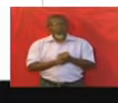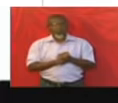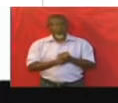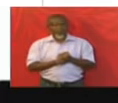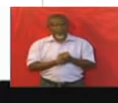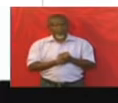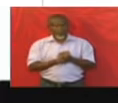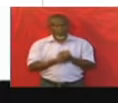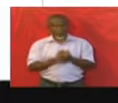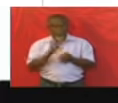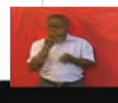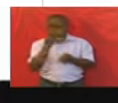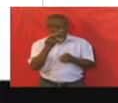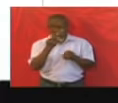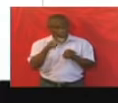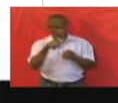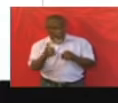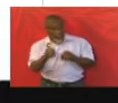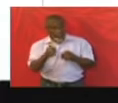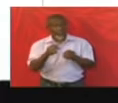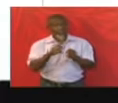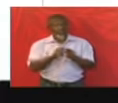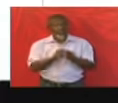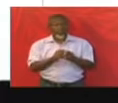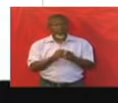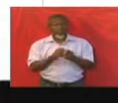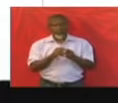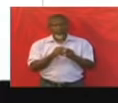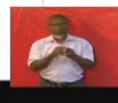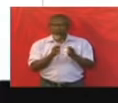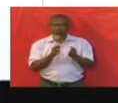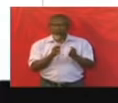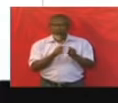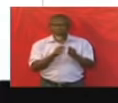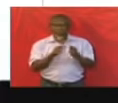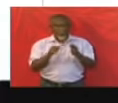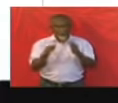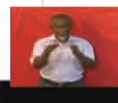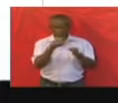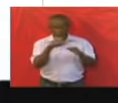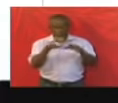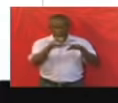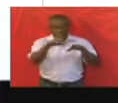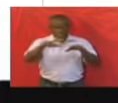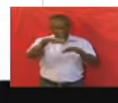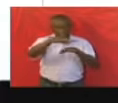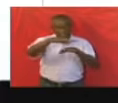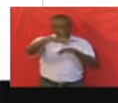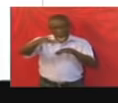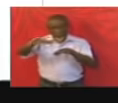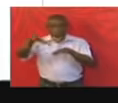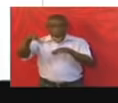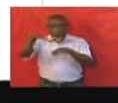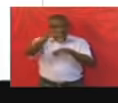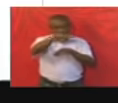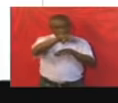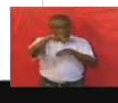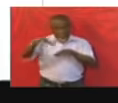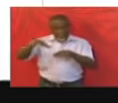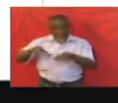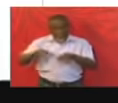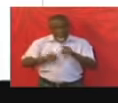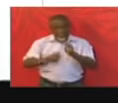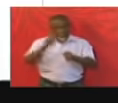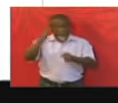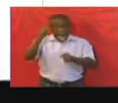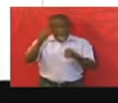see again that we have that general distribution around the population centers, more densely populated